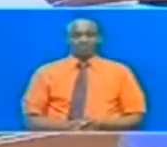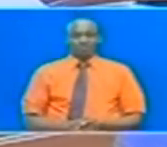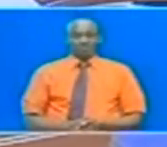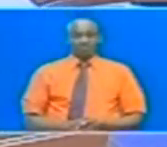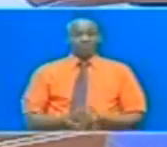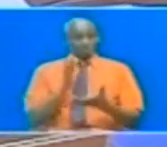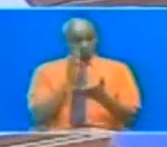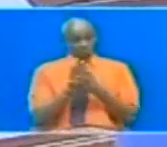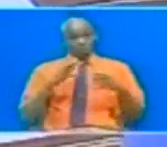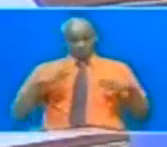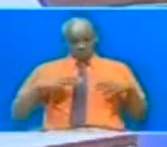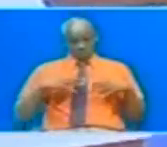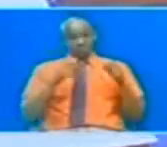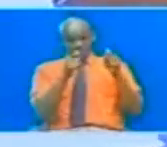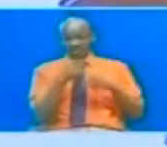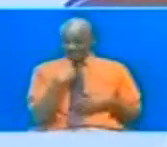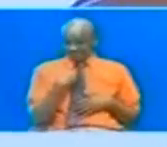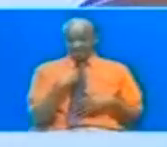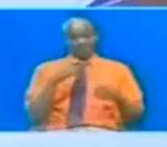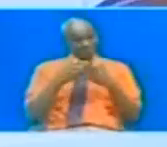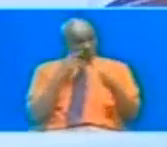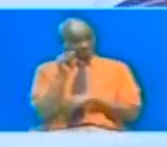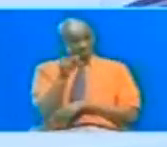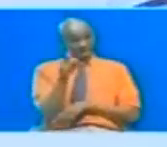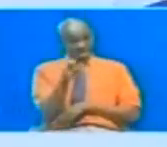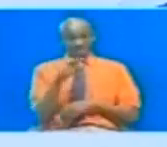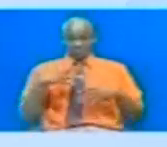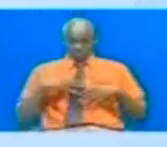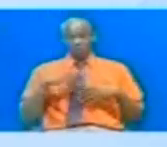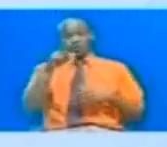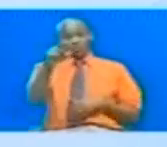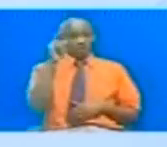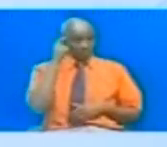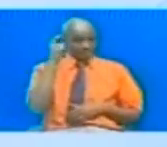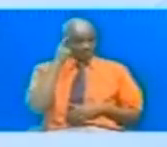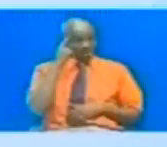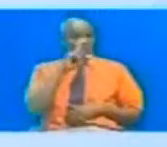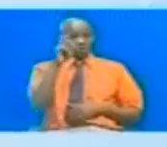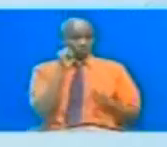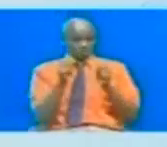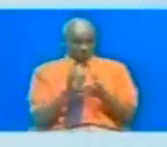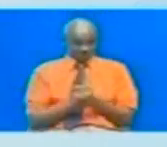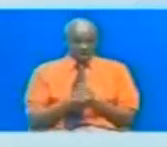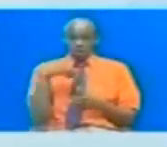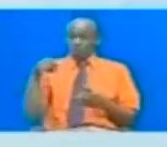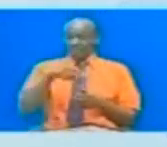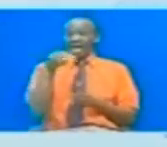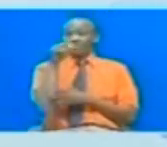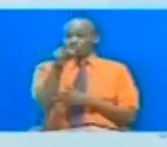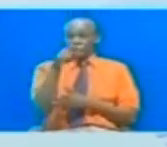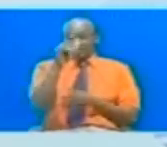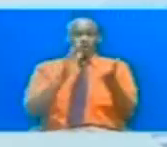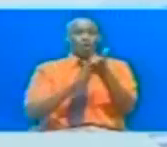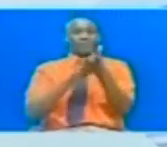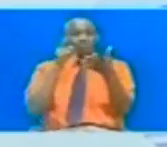Well, we take a short commercial break, but before we do, let's have a reminder of our big question tonight. And we're asking you, what's your